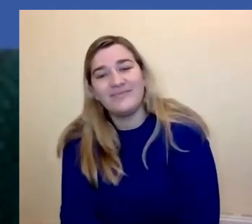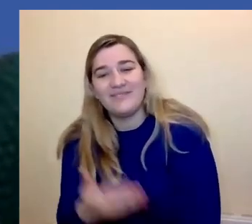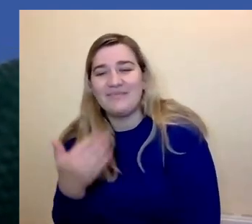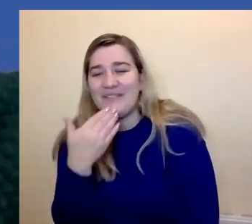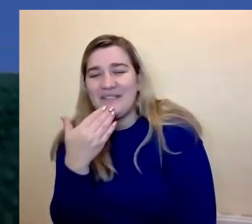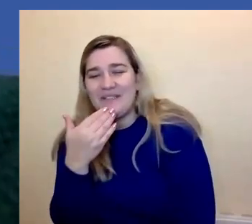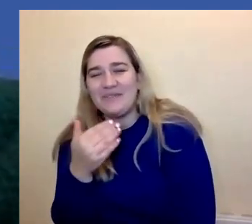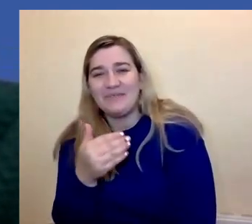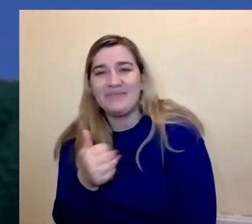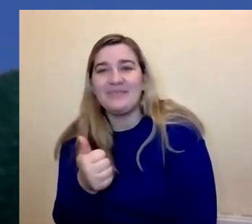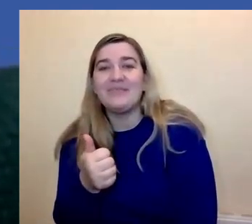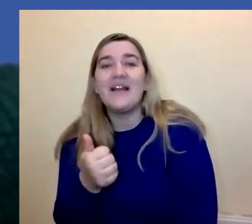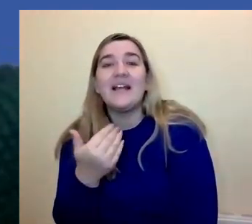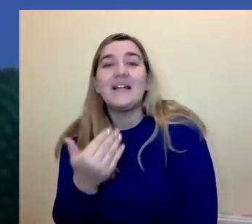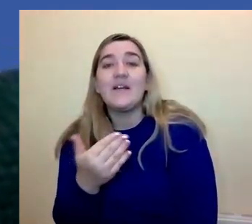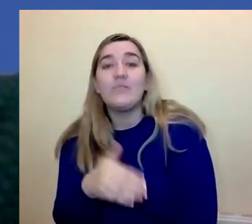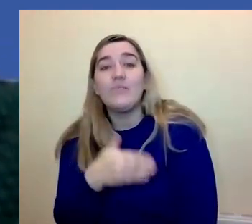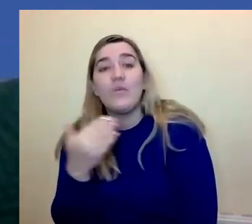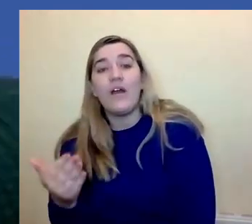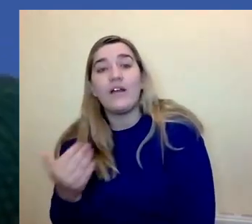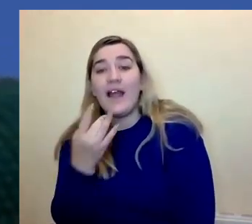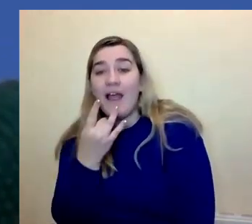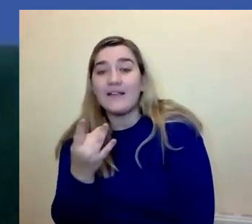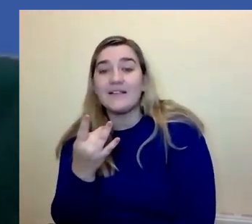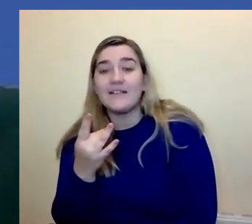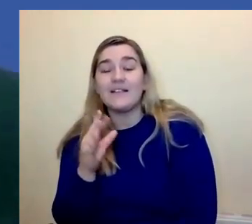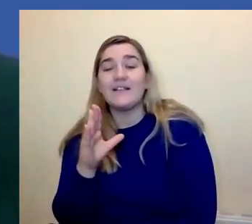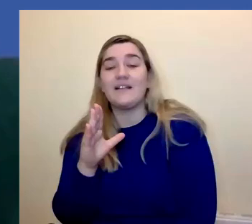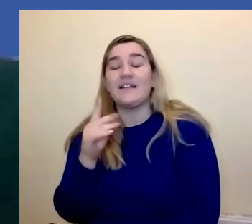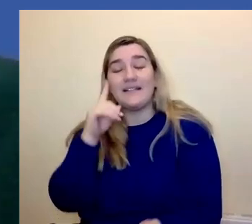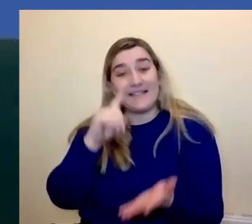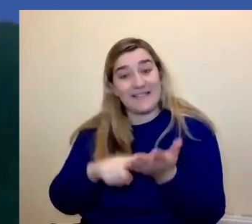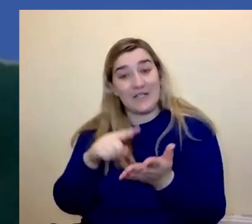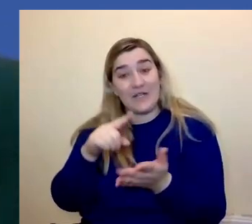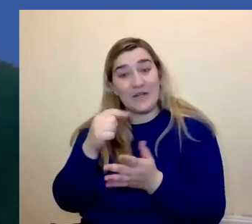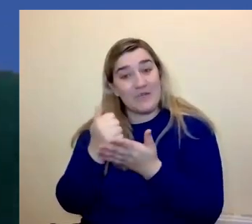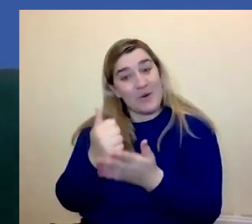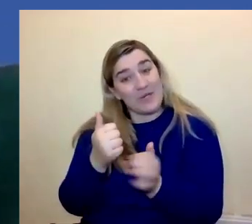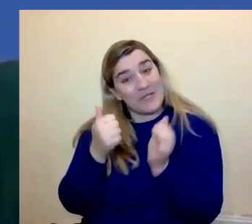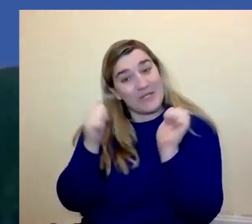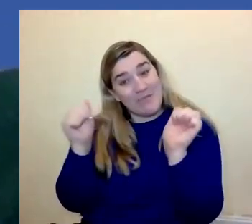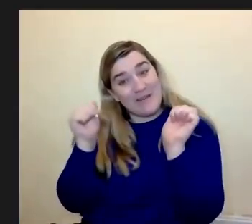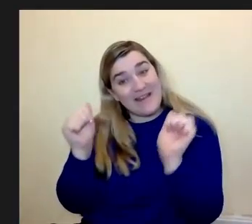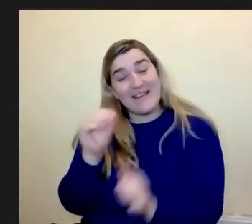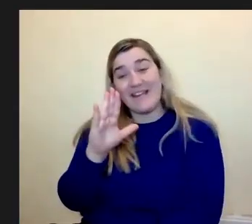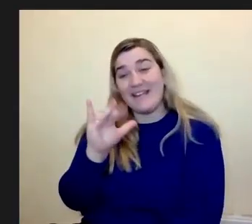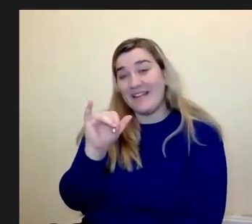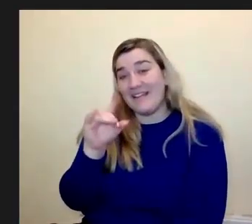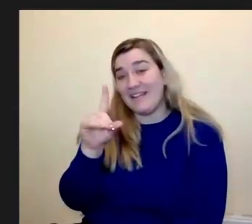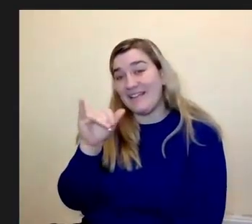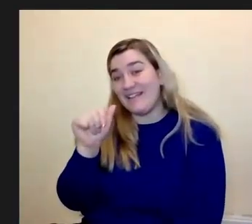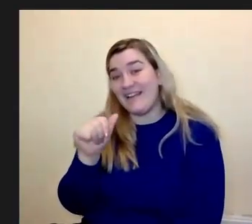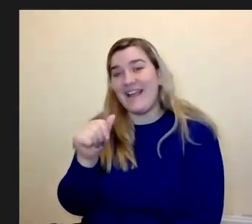Stuart. I'm going to move on to our decision support champion, to Lydia. Are you there with us, Lydia? I